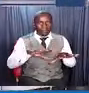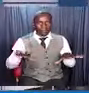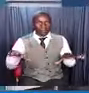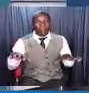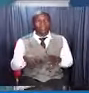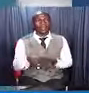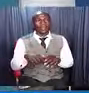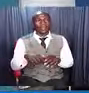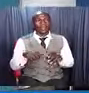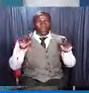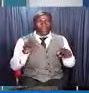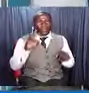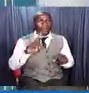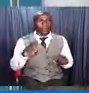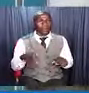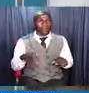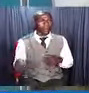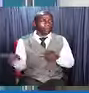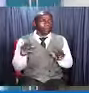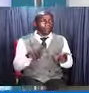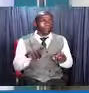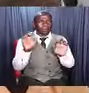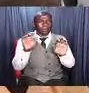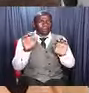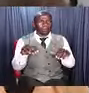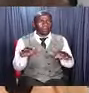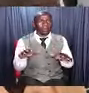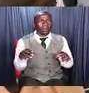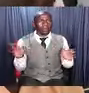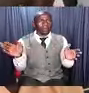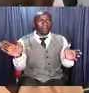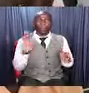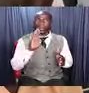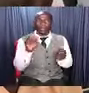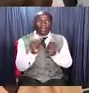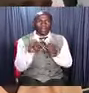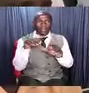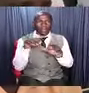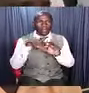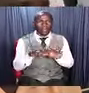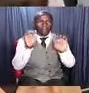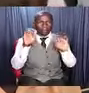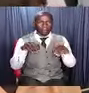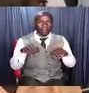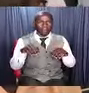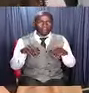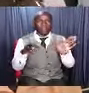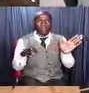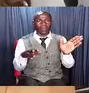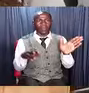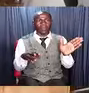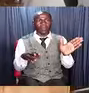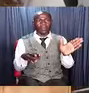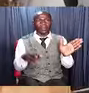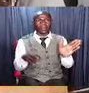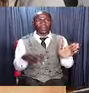farm. Sisi leo tunaenda shambani. We are now going to the farm. Ah, basi utaenda pamoja na nini? Okay, we are going to go together. Then they go together. This is the